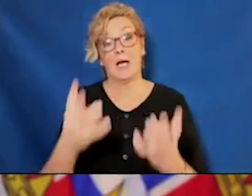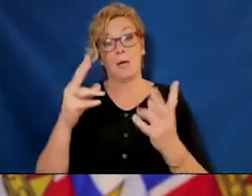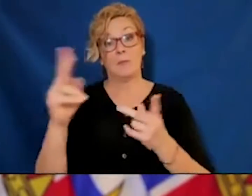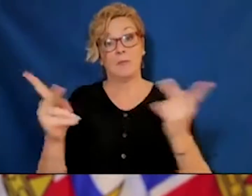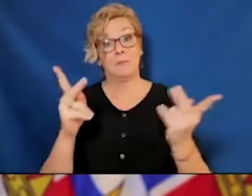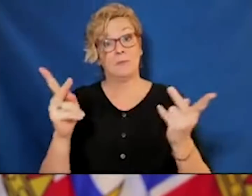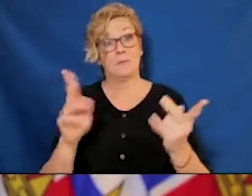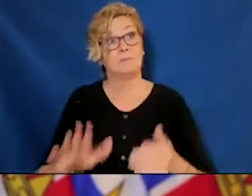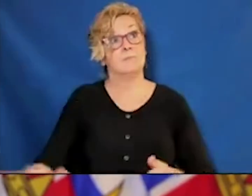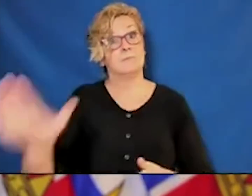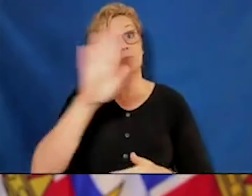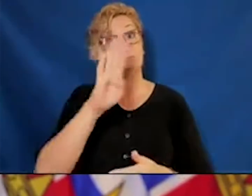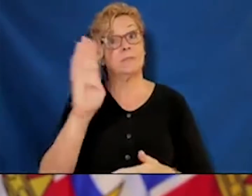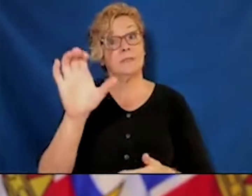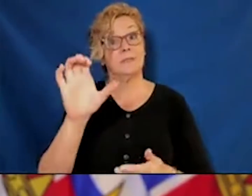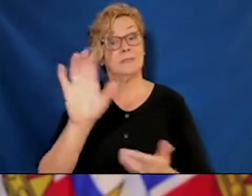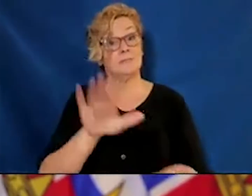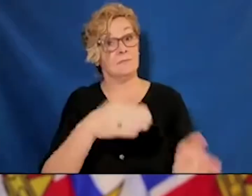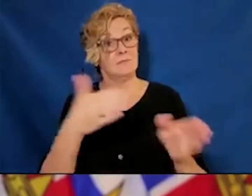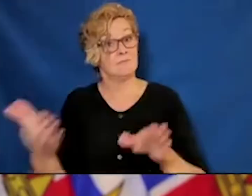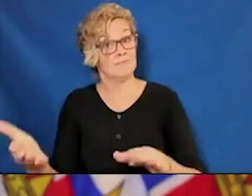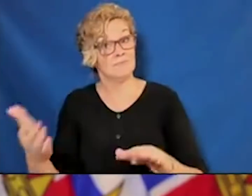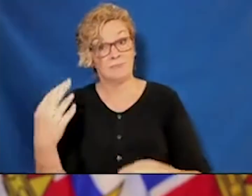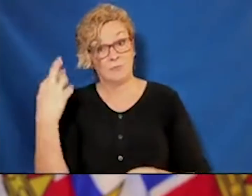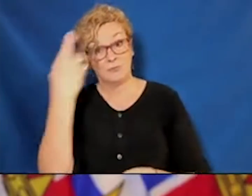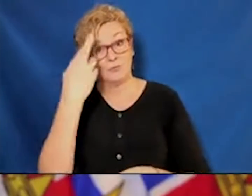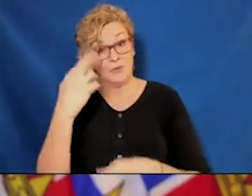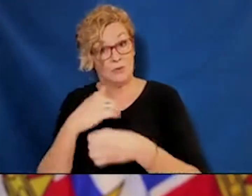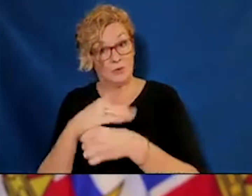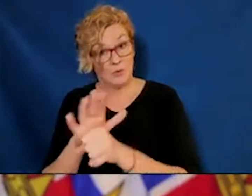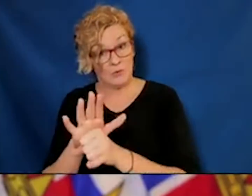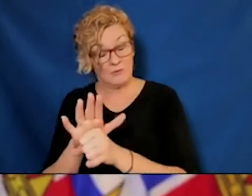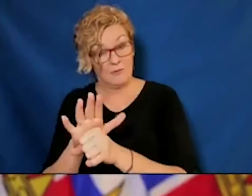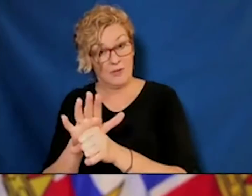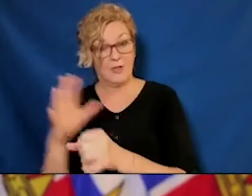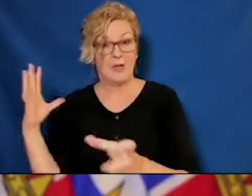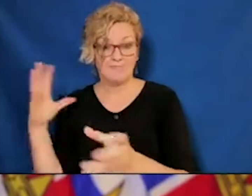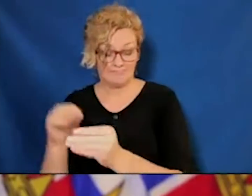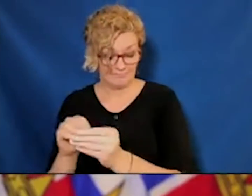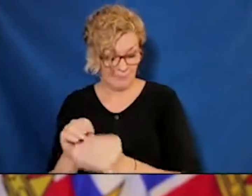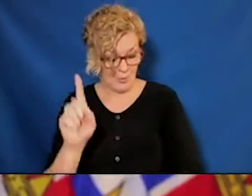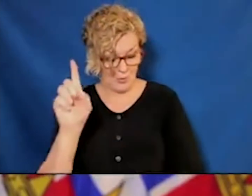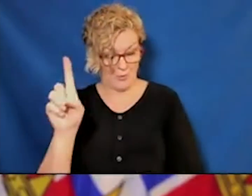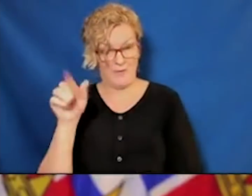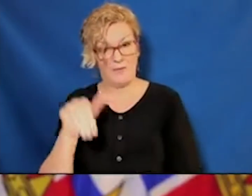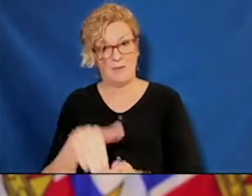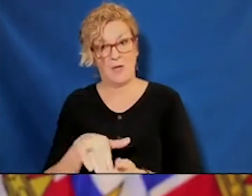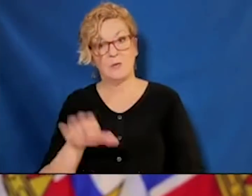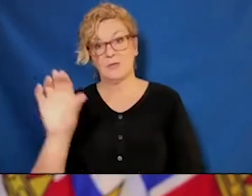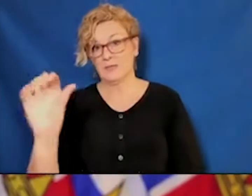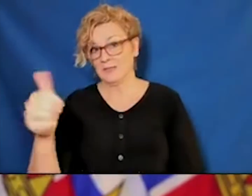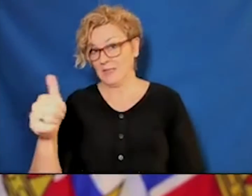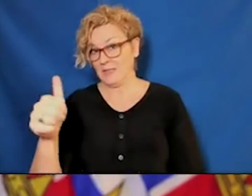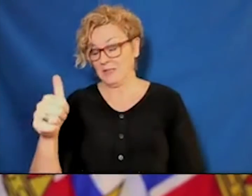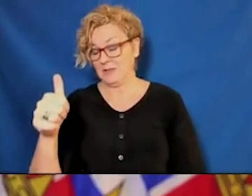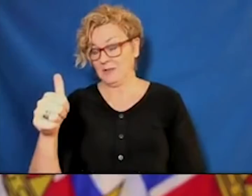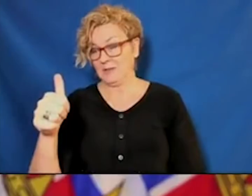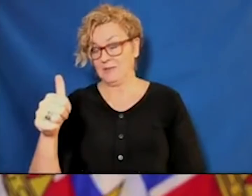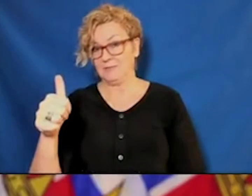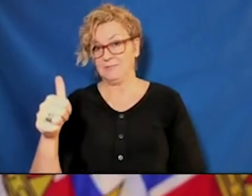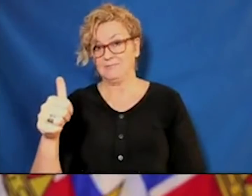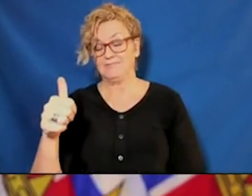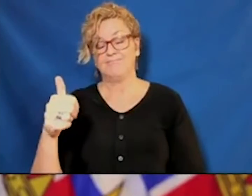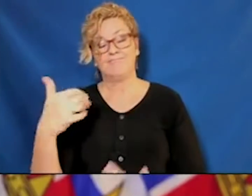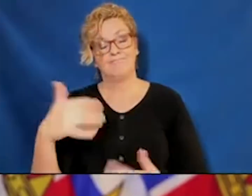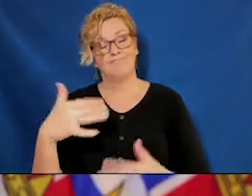Columbia. These, of course, are our grandparents, our friends, our aunts, our uncles,